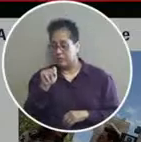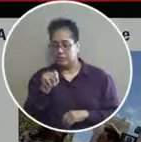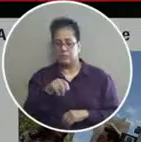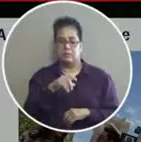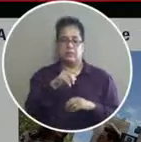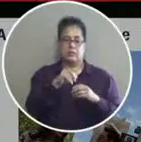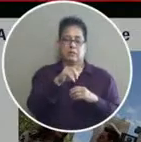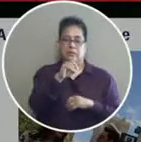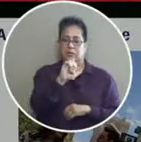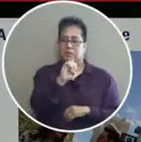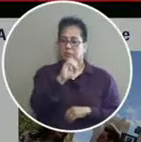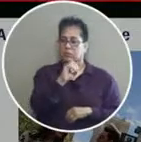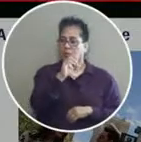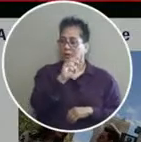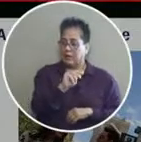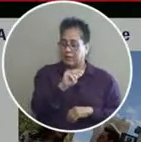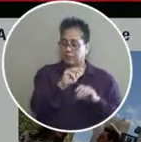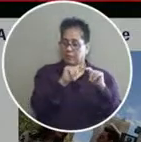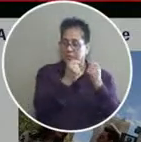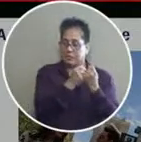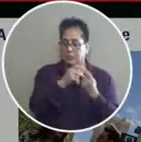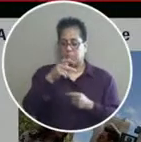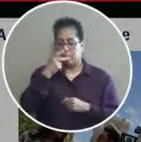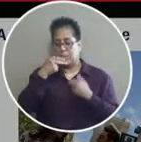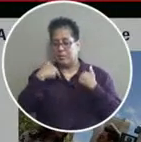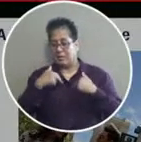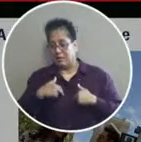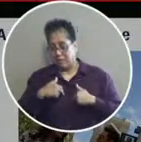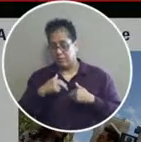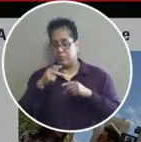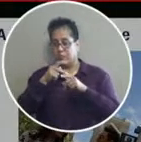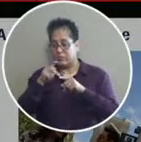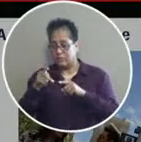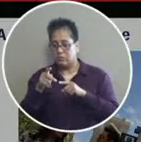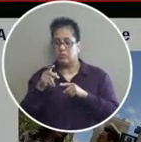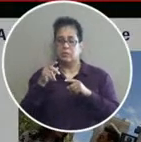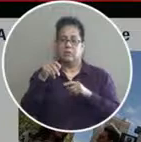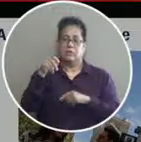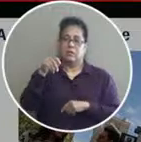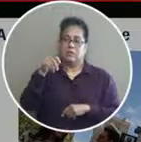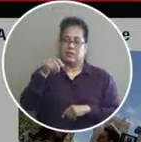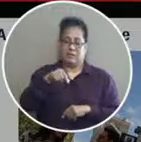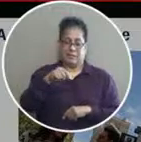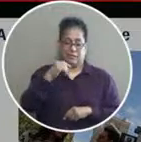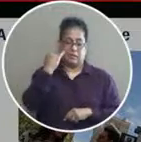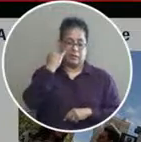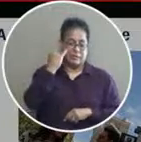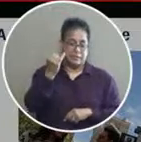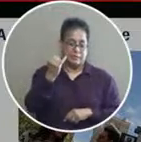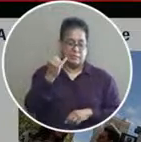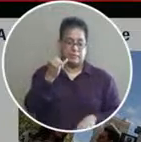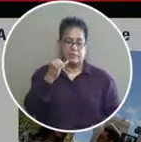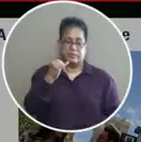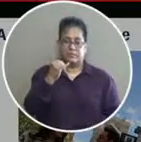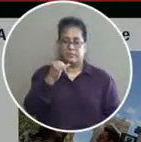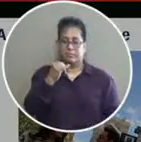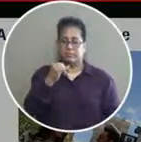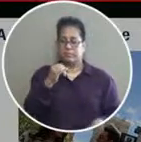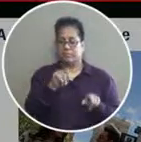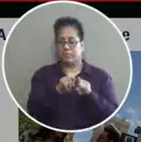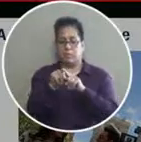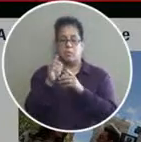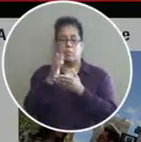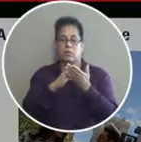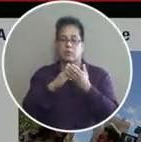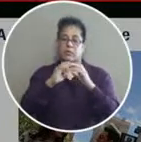our emergency management team and public health professionals. This idea actually emerged as part